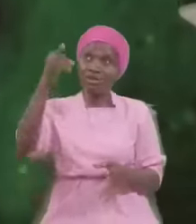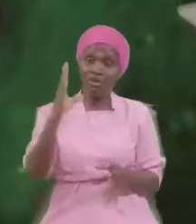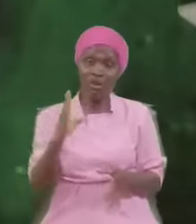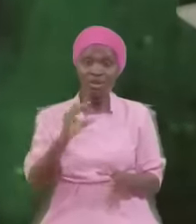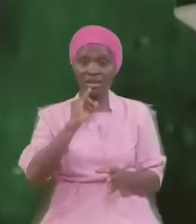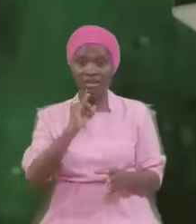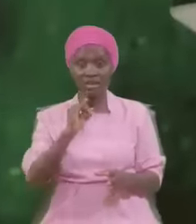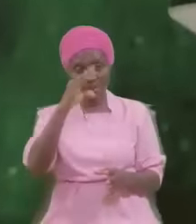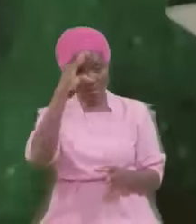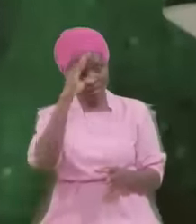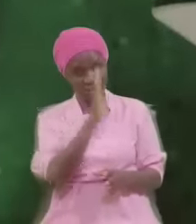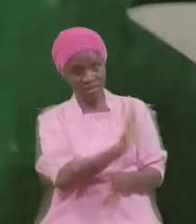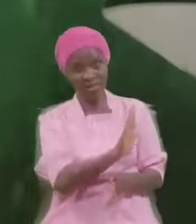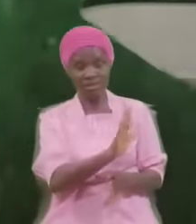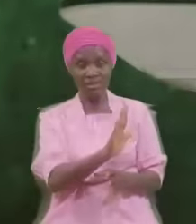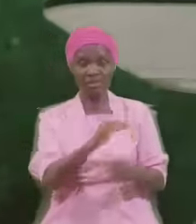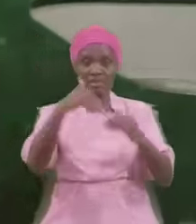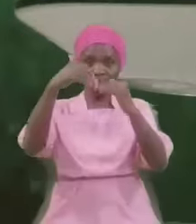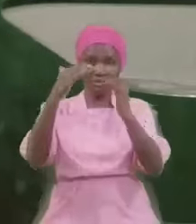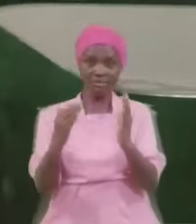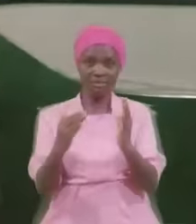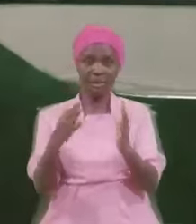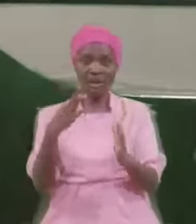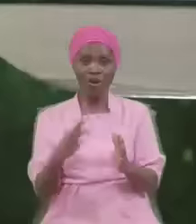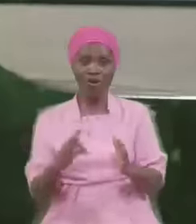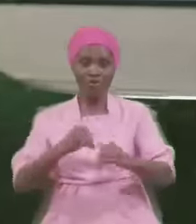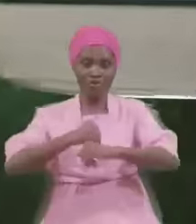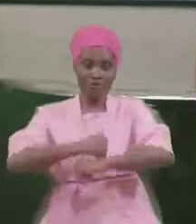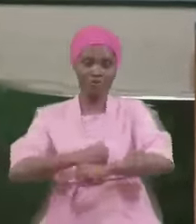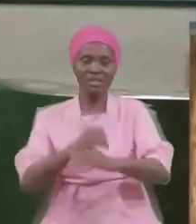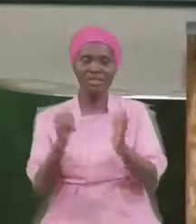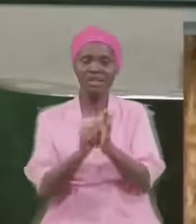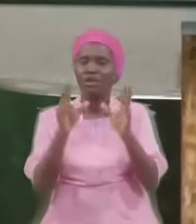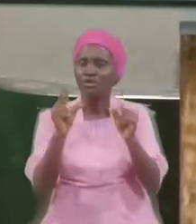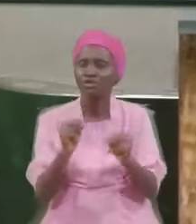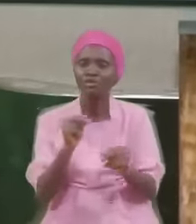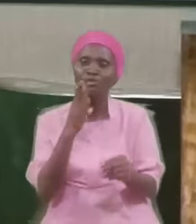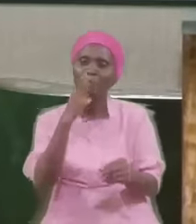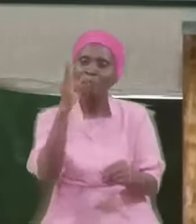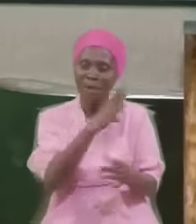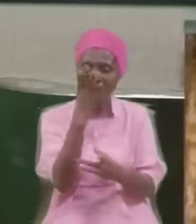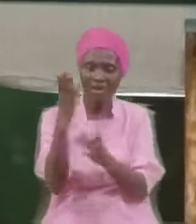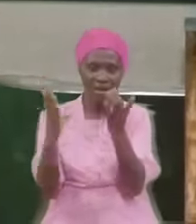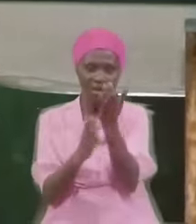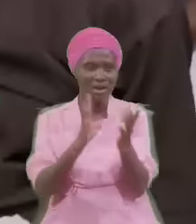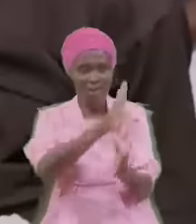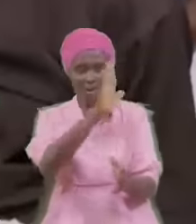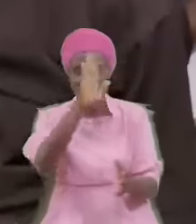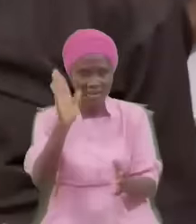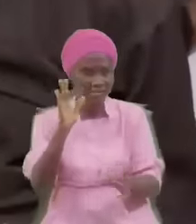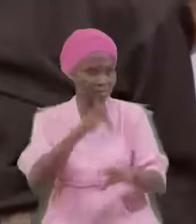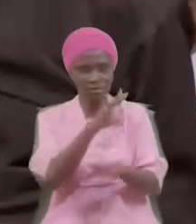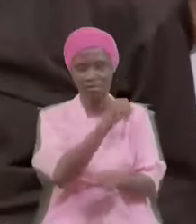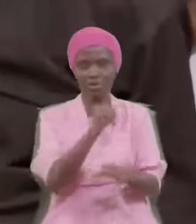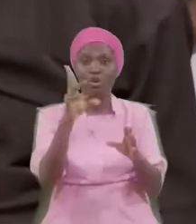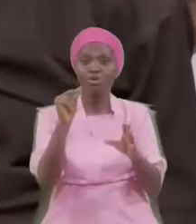no hand, evil hand, could ever touch him. No evil hand will ever touch you. Look